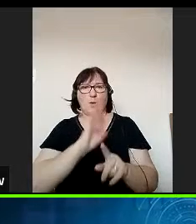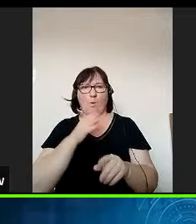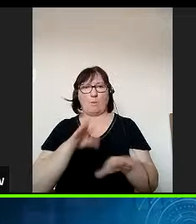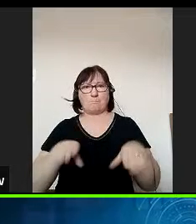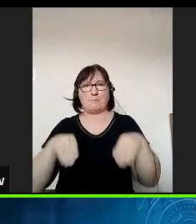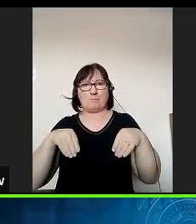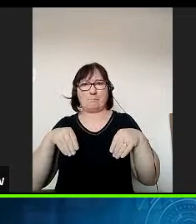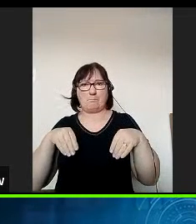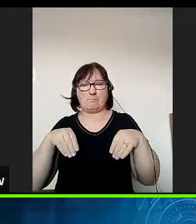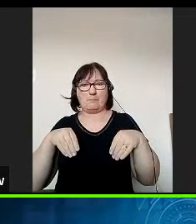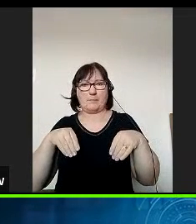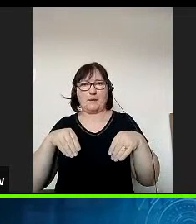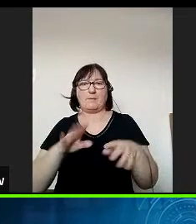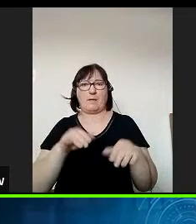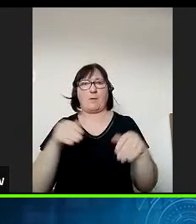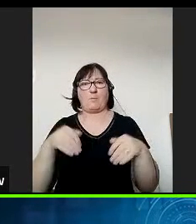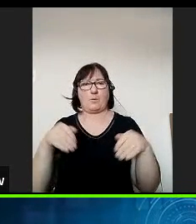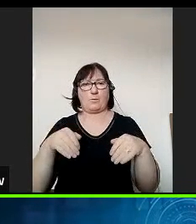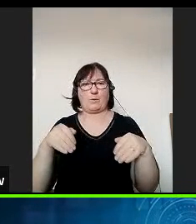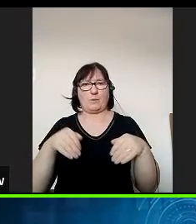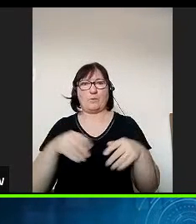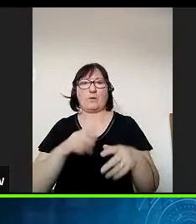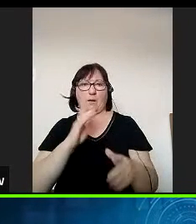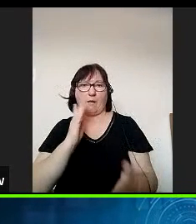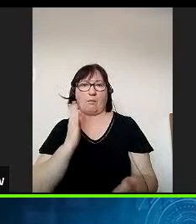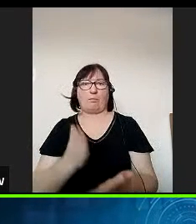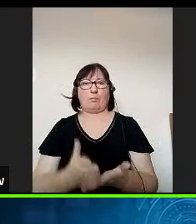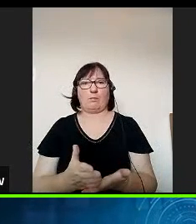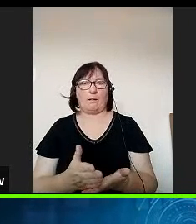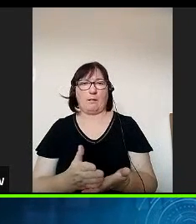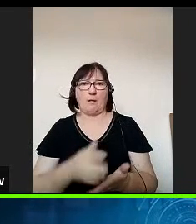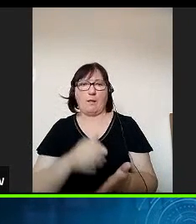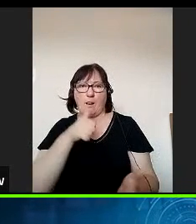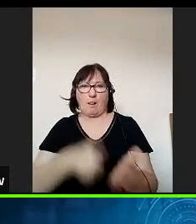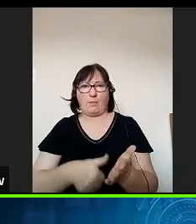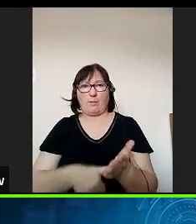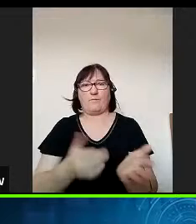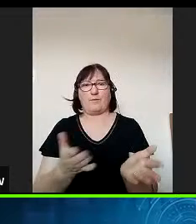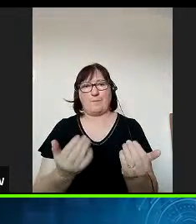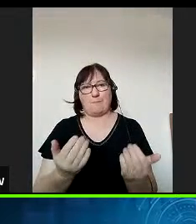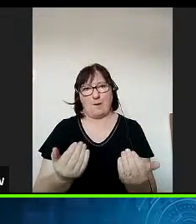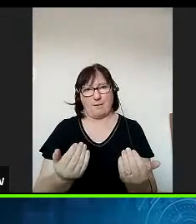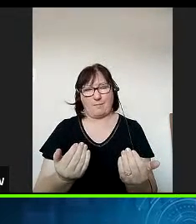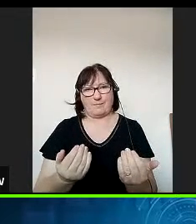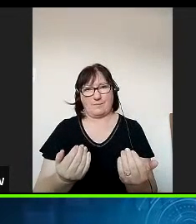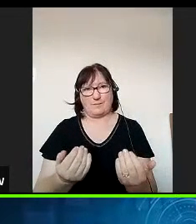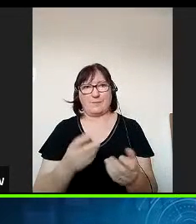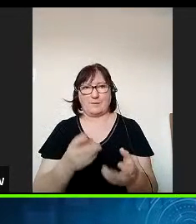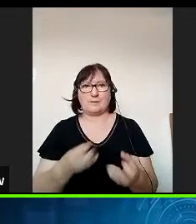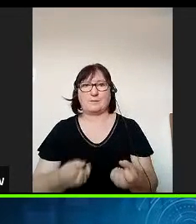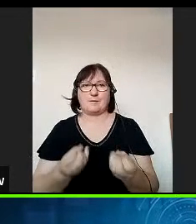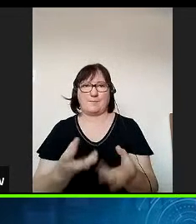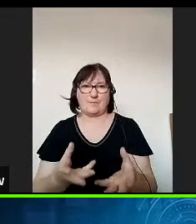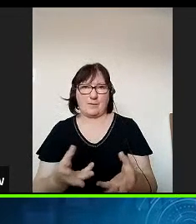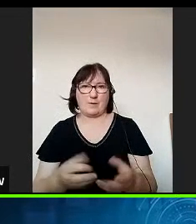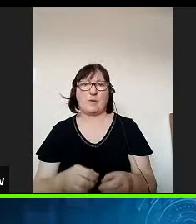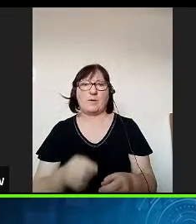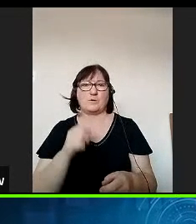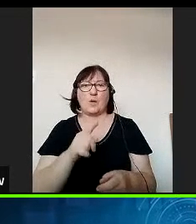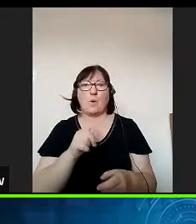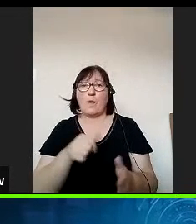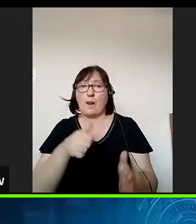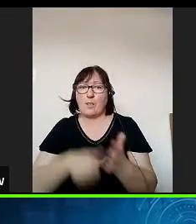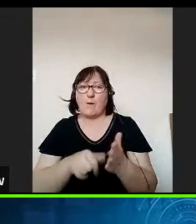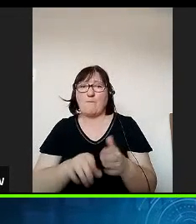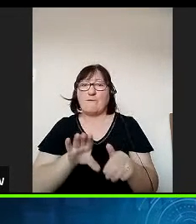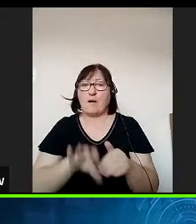a letter of demand is issued. And at that stage, a decision is made, because a letter of finding is not a decision. It is a